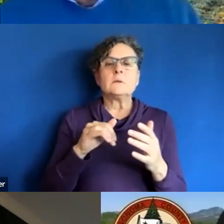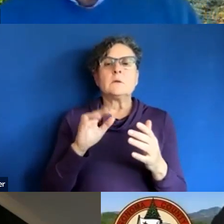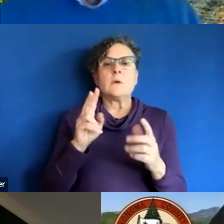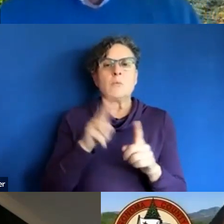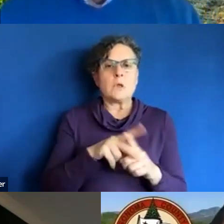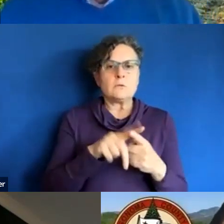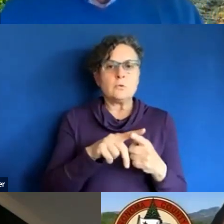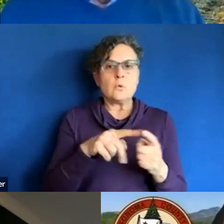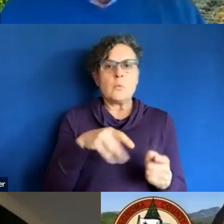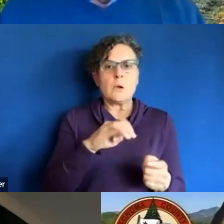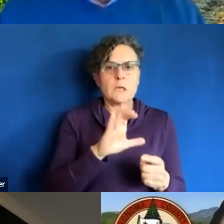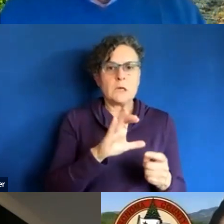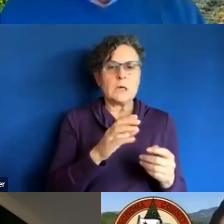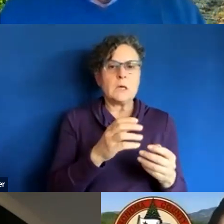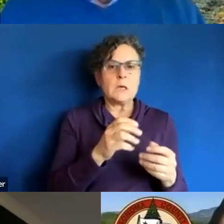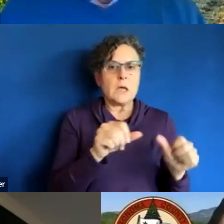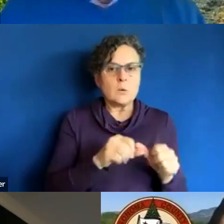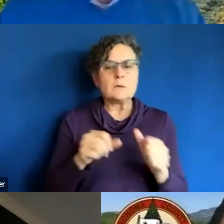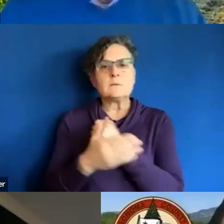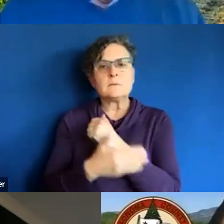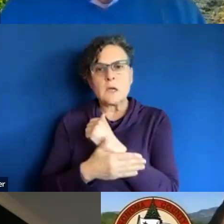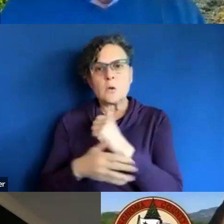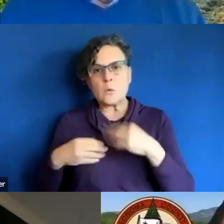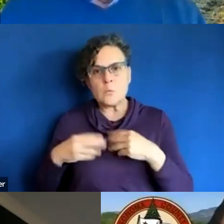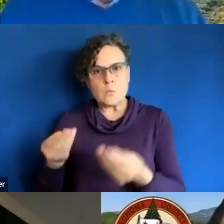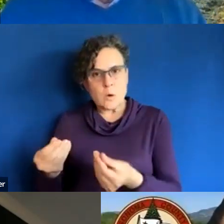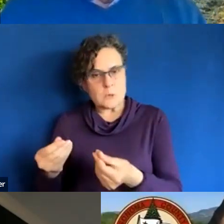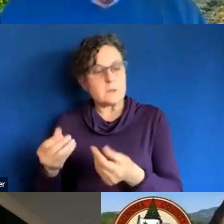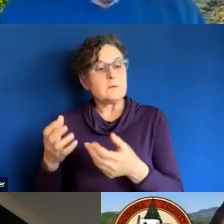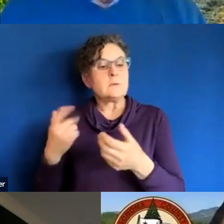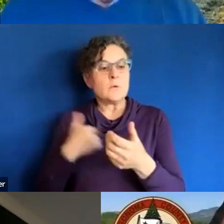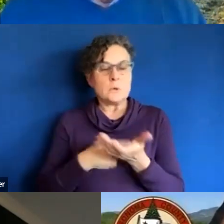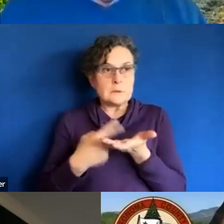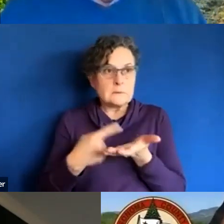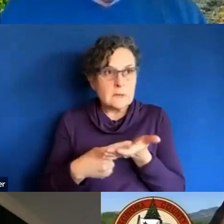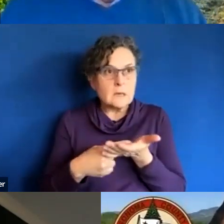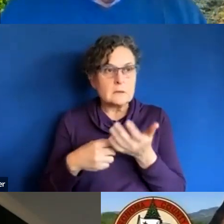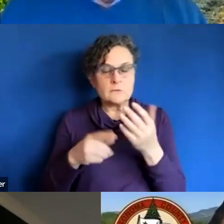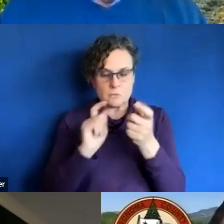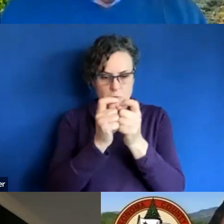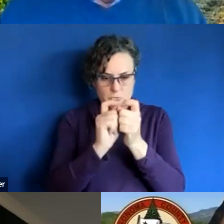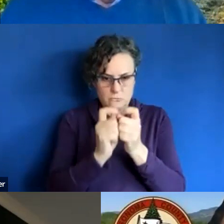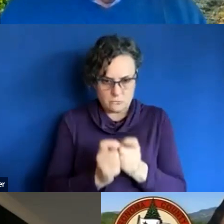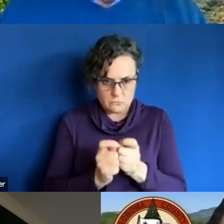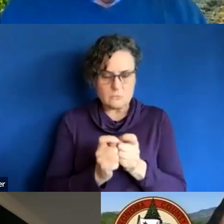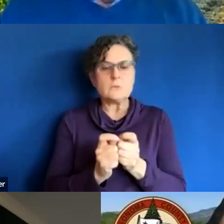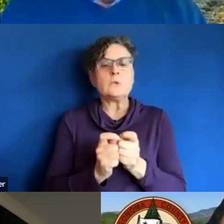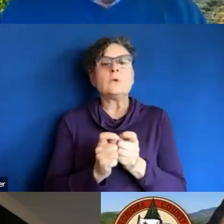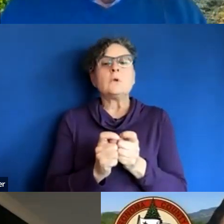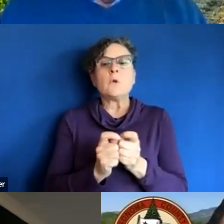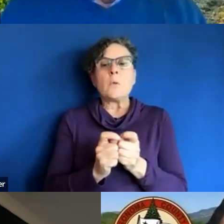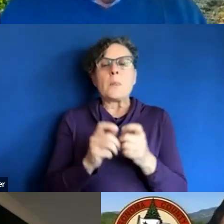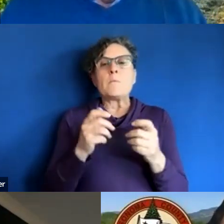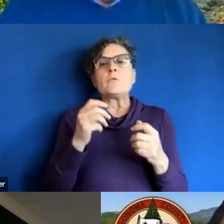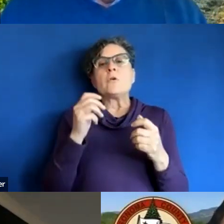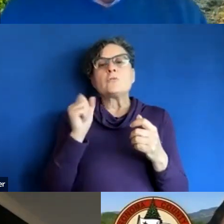the board in October. We're kind of refining that and intend to bring it back April with certain time and